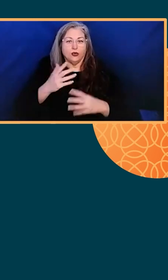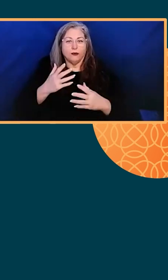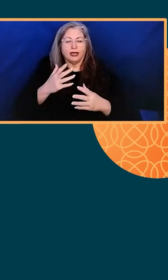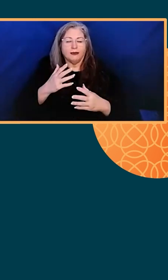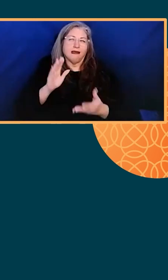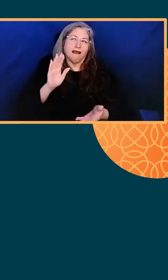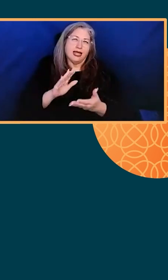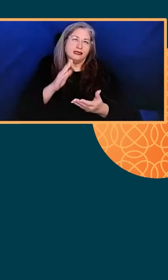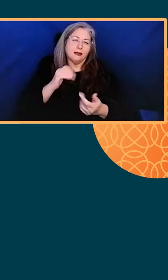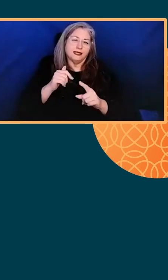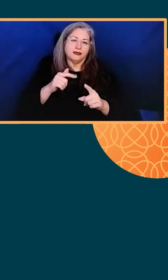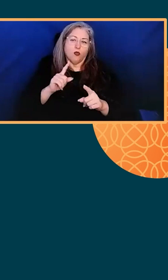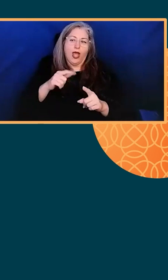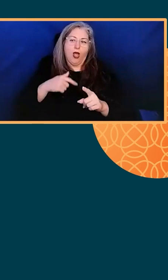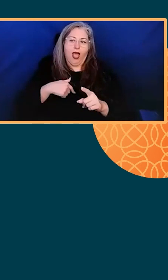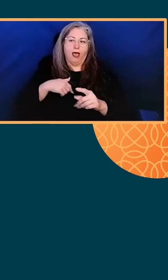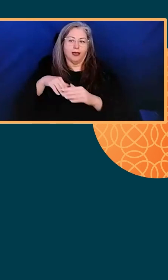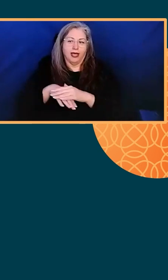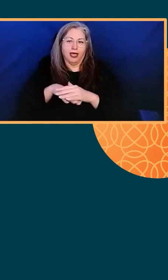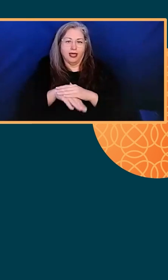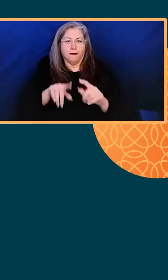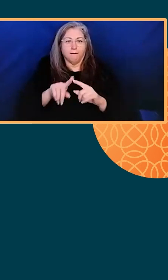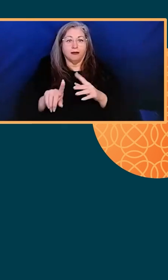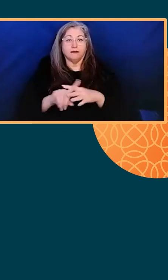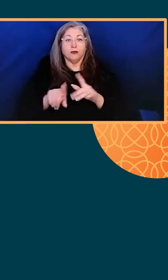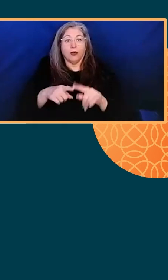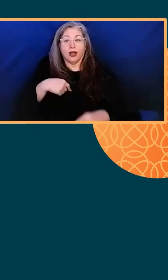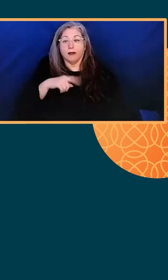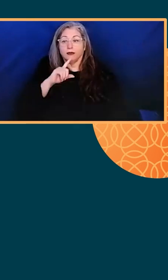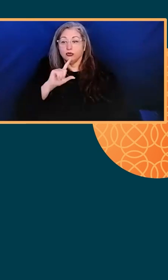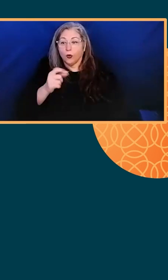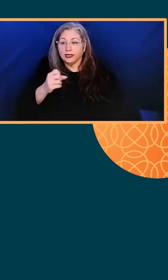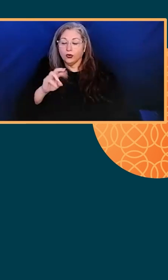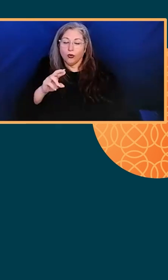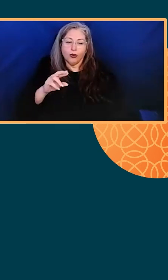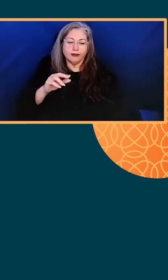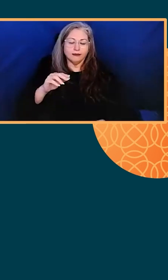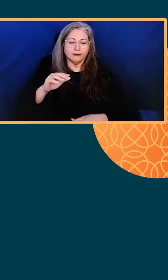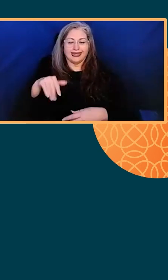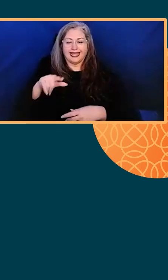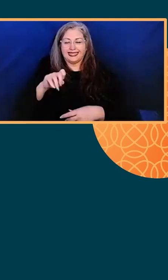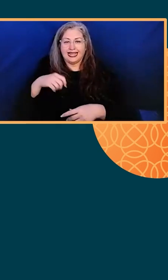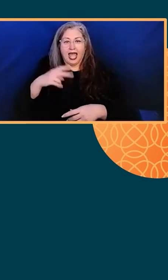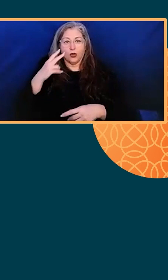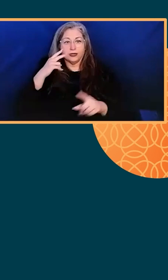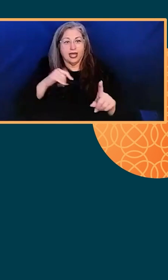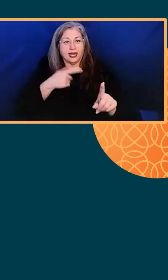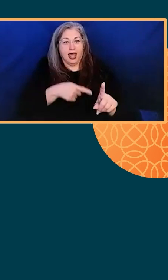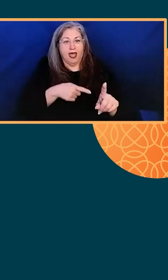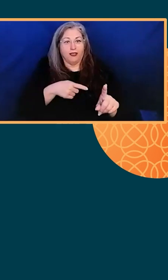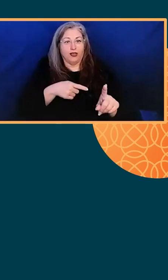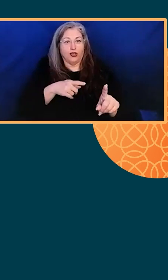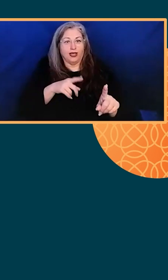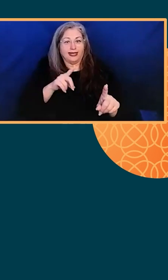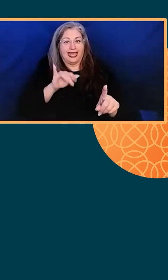less because of the spaces that I'm in, but I used to have this experience in my 20s or even in my late teens, where I would see another Desi person and I would want to